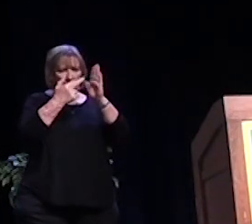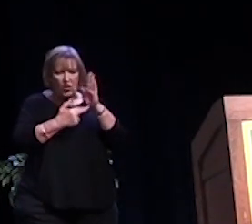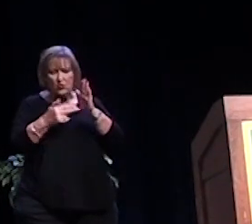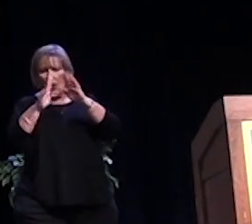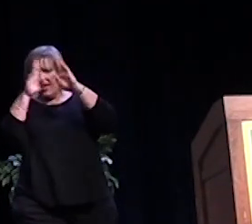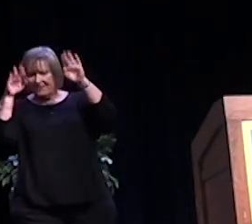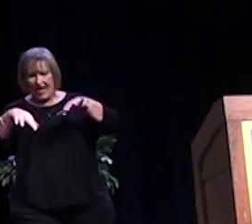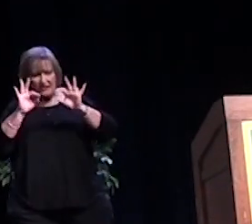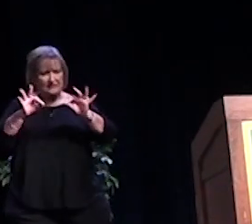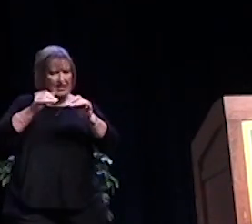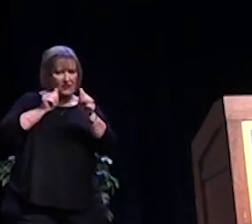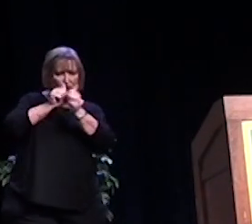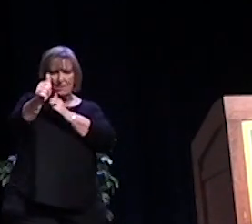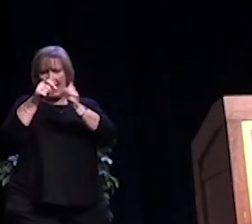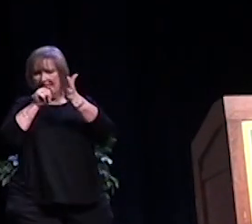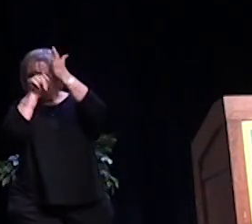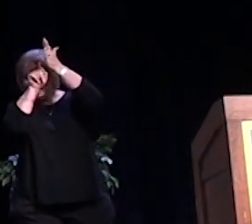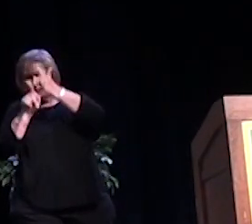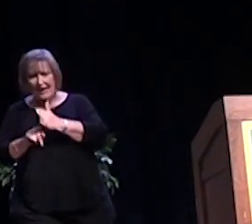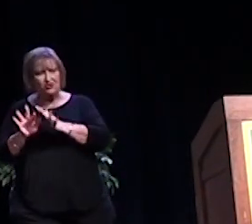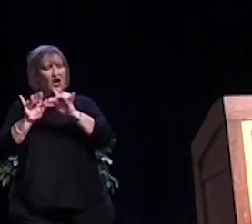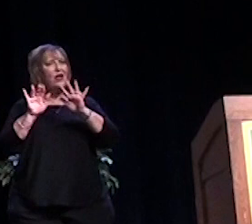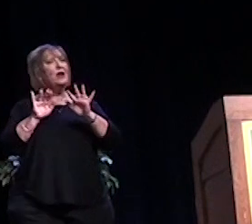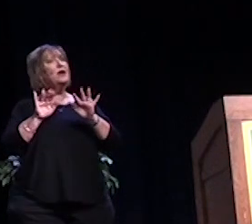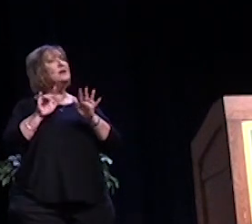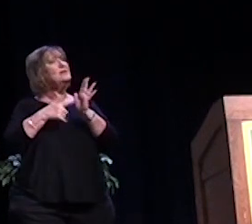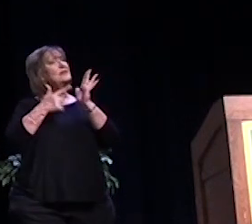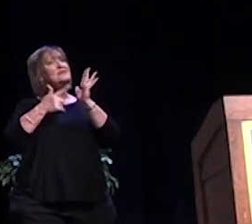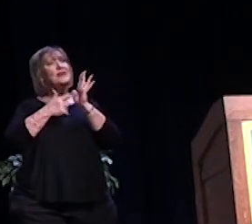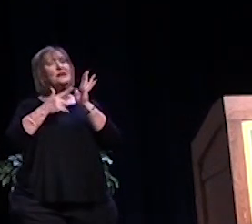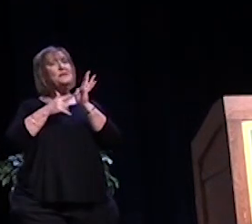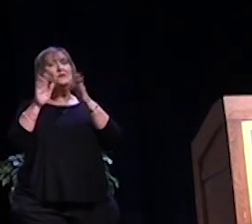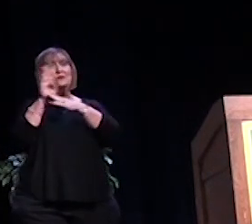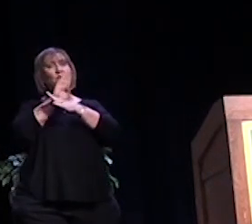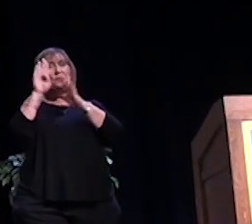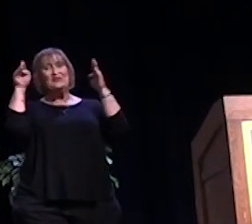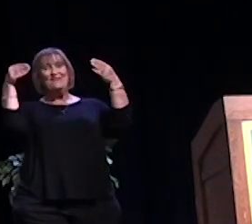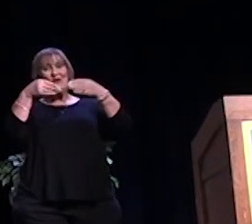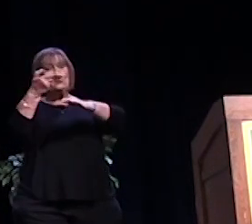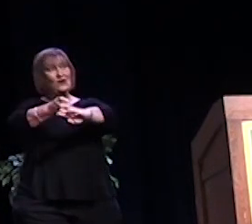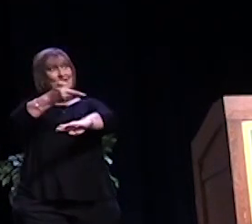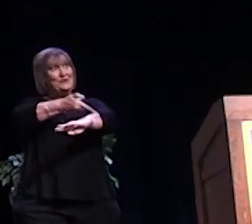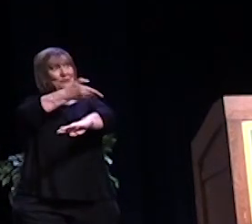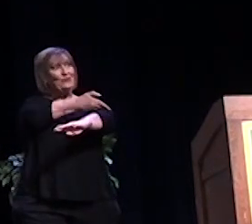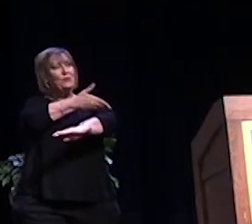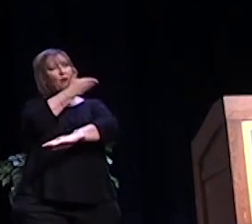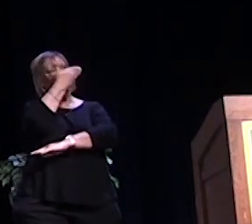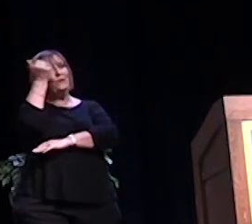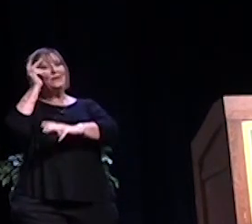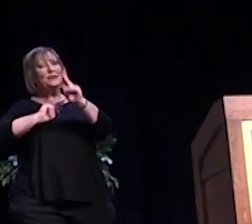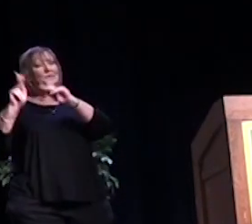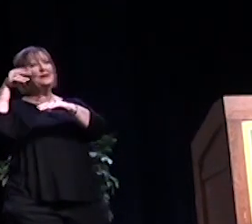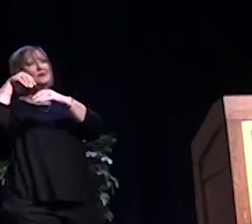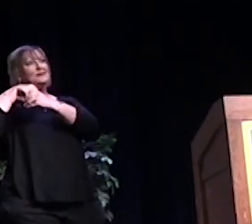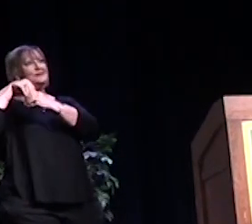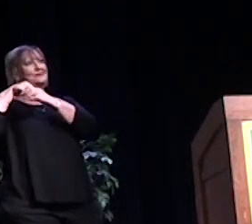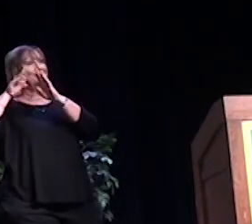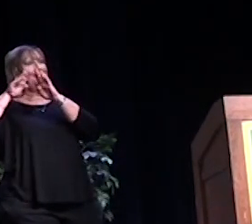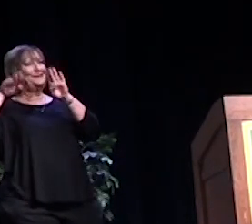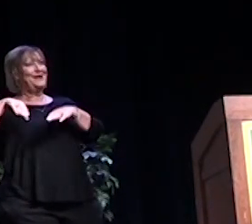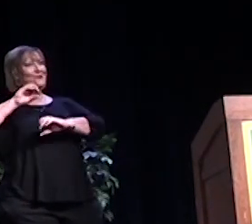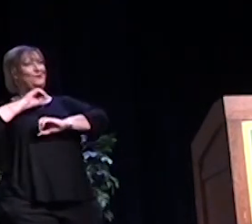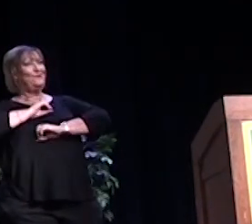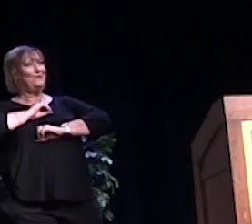done well that you can forget that there's a homeowner in the process. But what I'm proud to be a part of and what I'd like